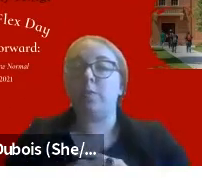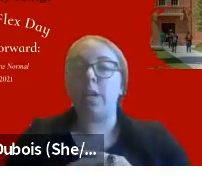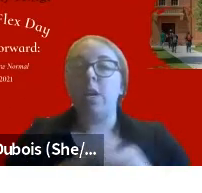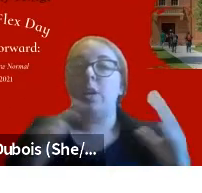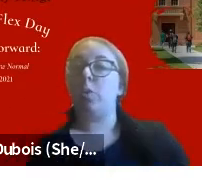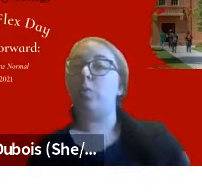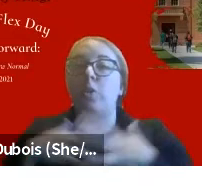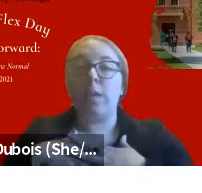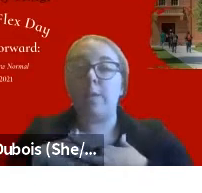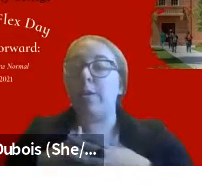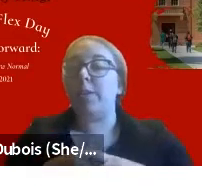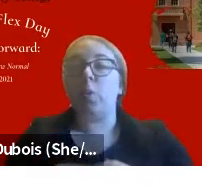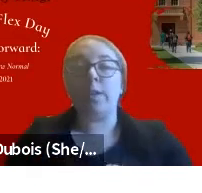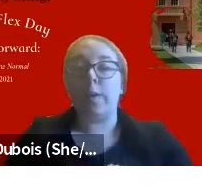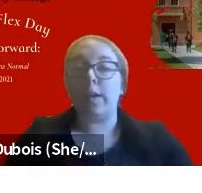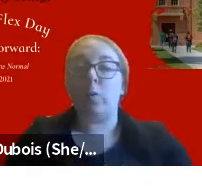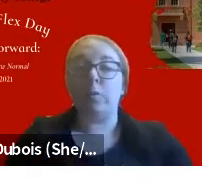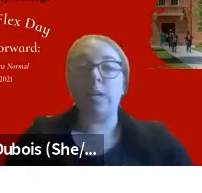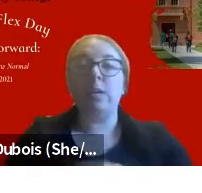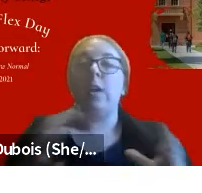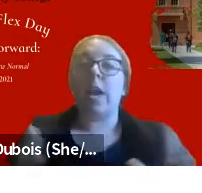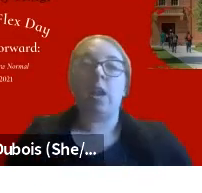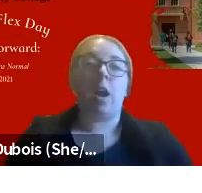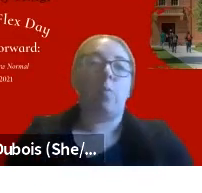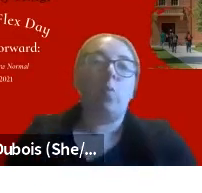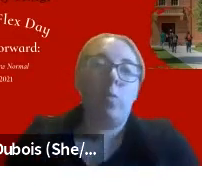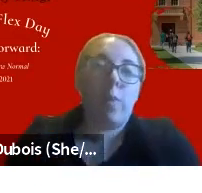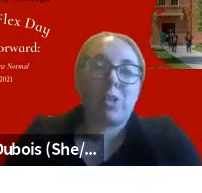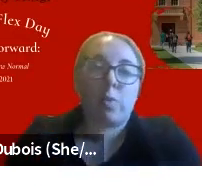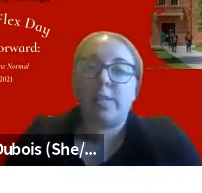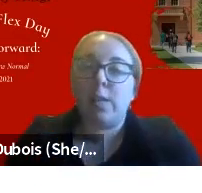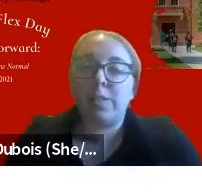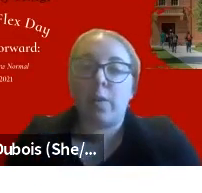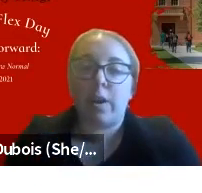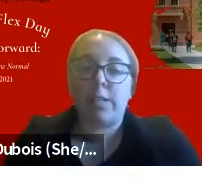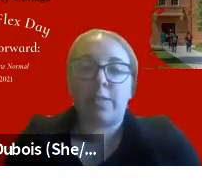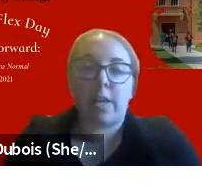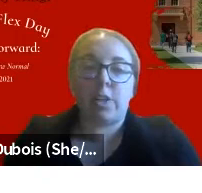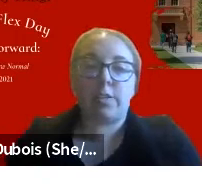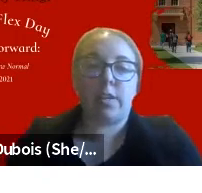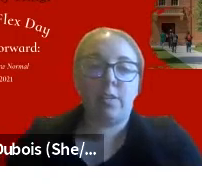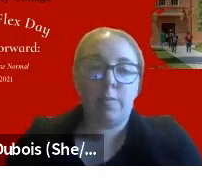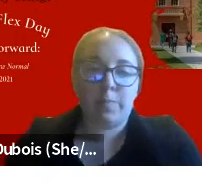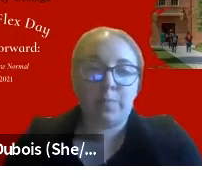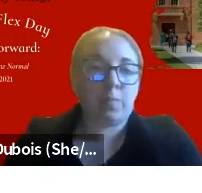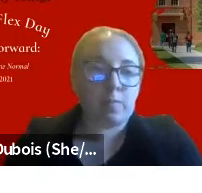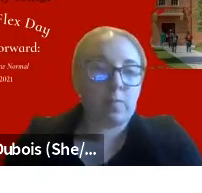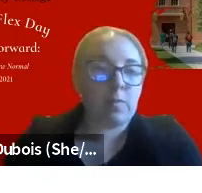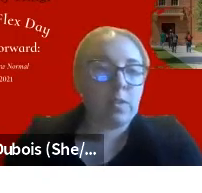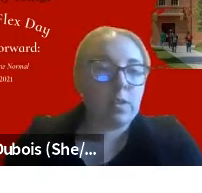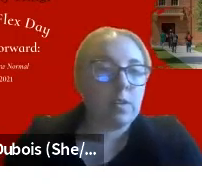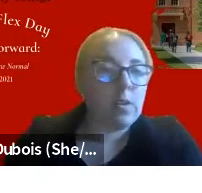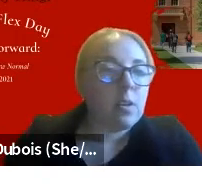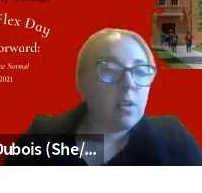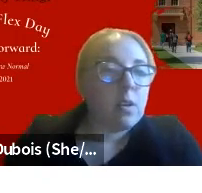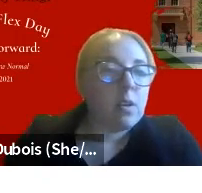so feel free to shoot me an email. That's the quickest way to get a hold of me, and we'll make sure we can see what's going on to get that adjusted.